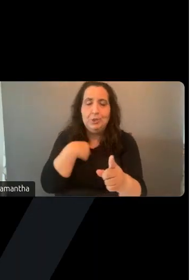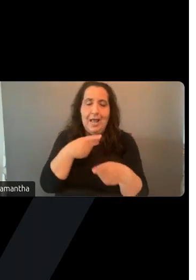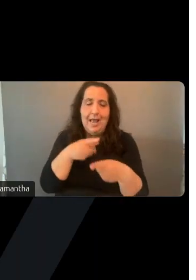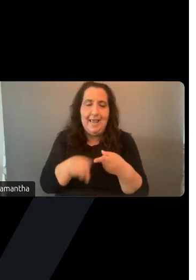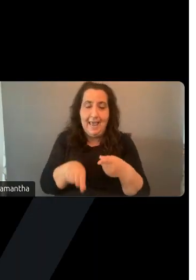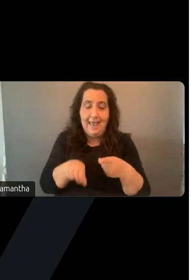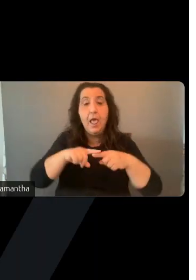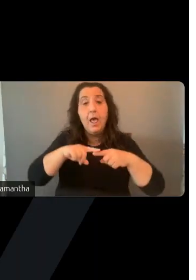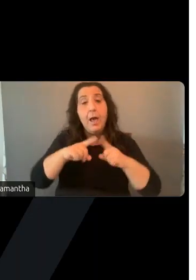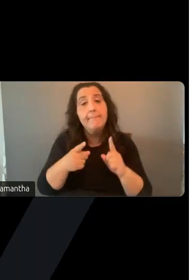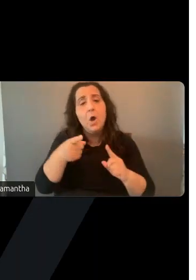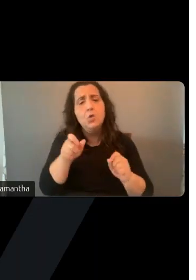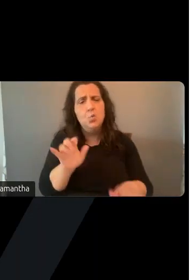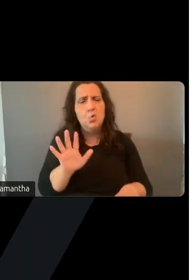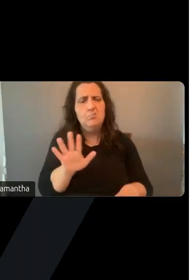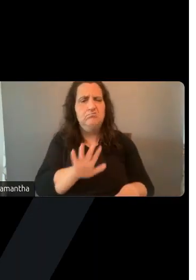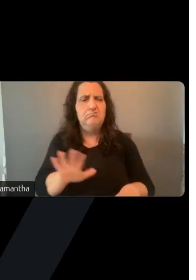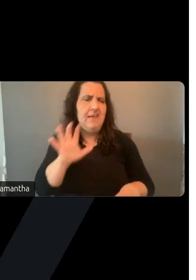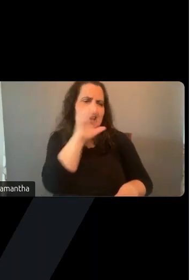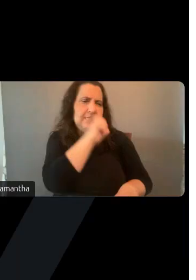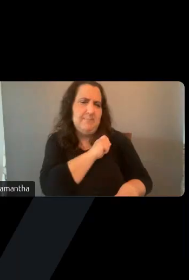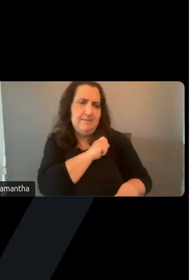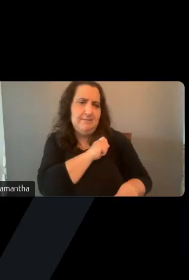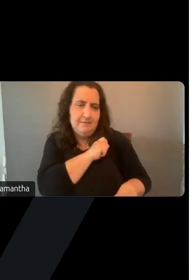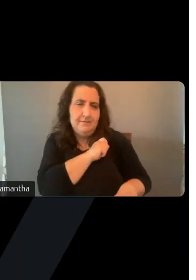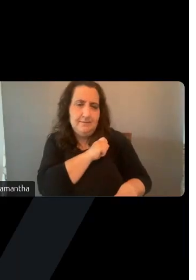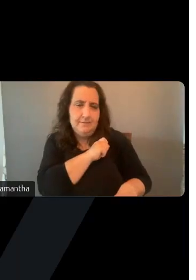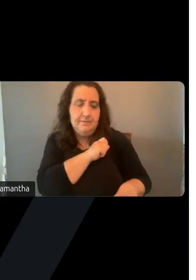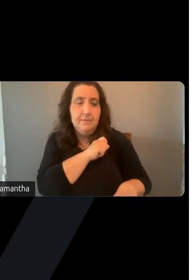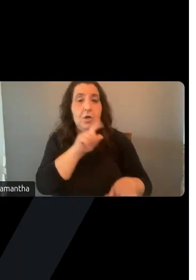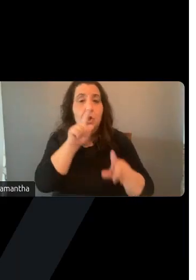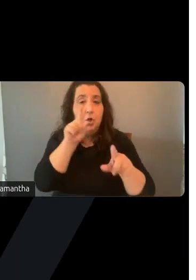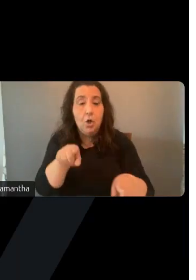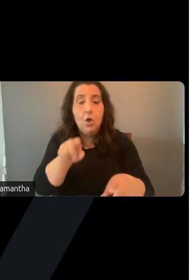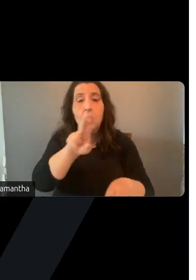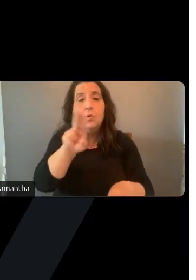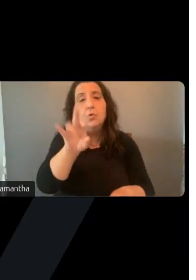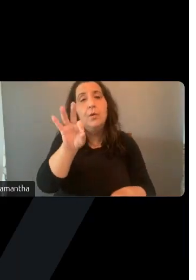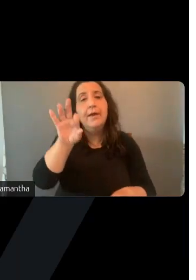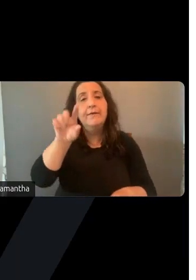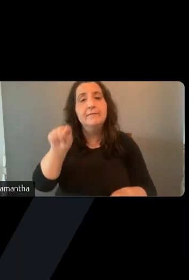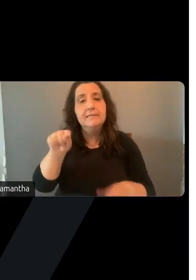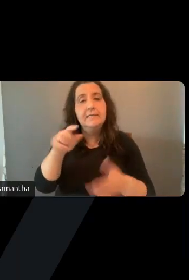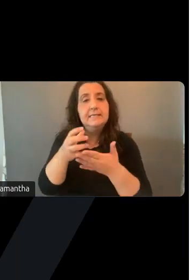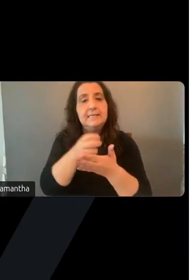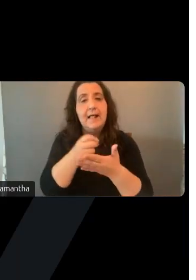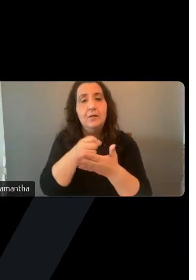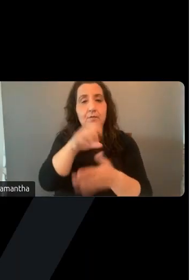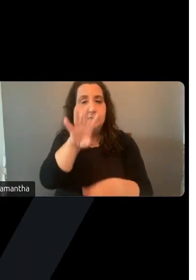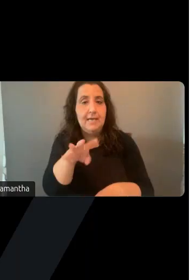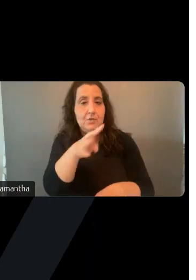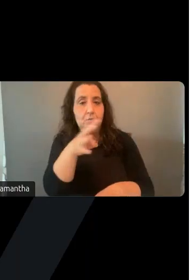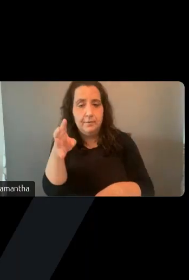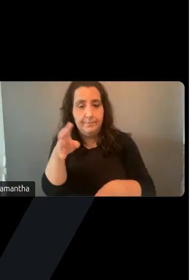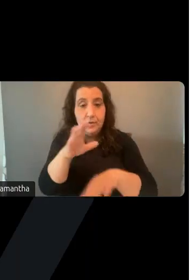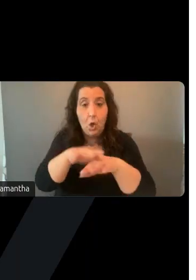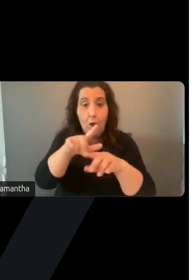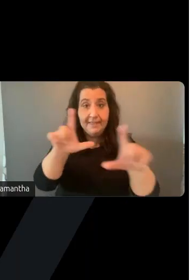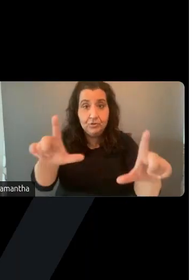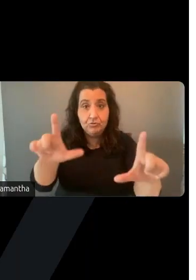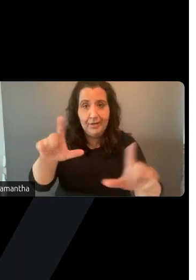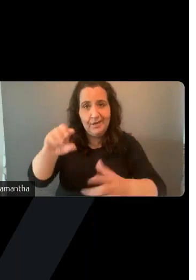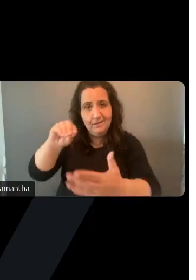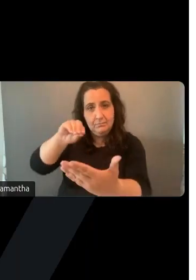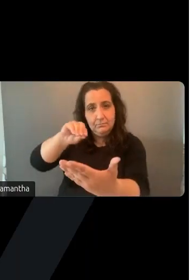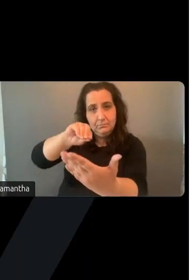but you can estimate your starting salary by visiting the UFT's salary schedule. It's actually on the screen. You can scan